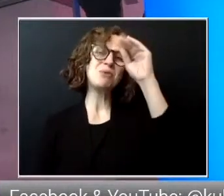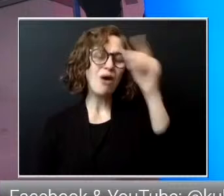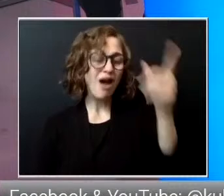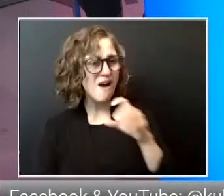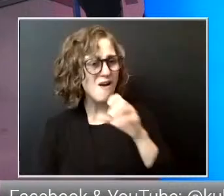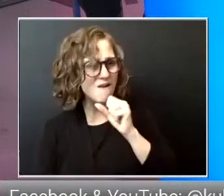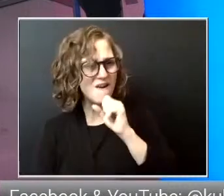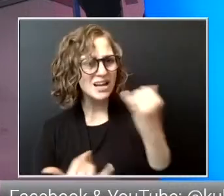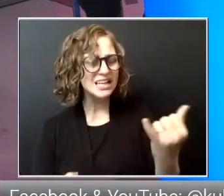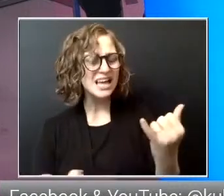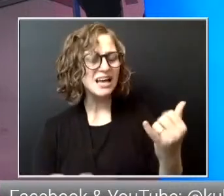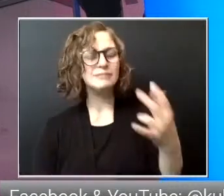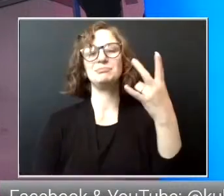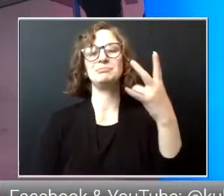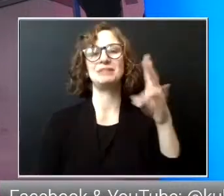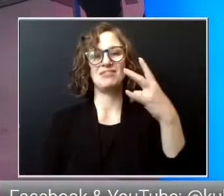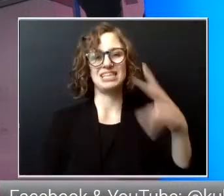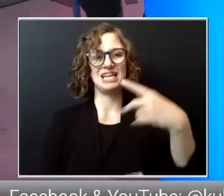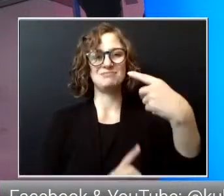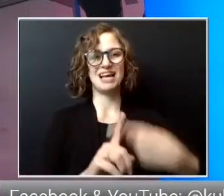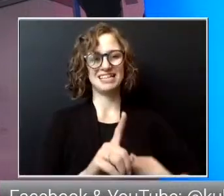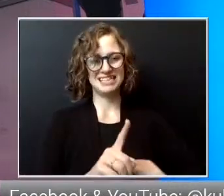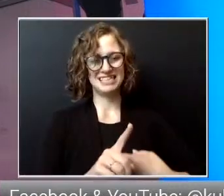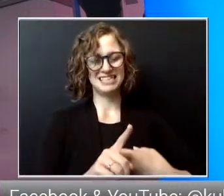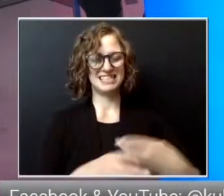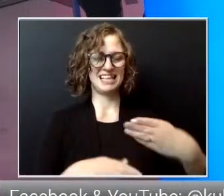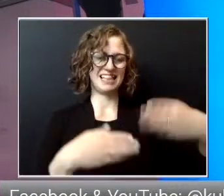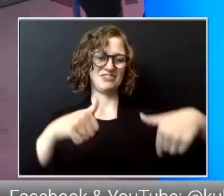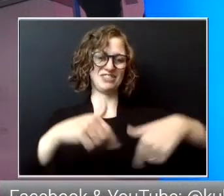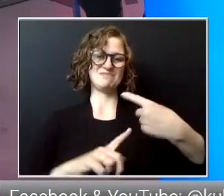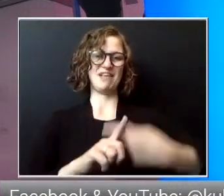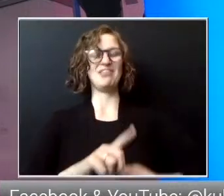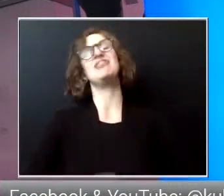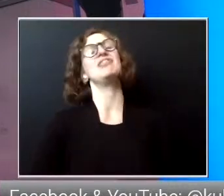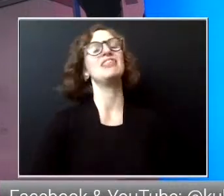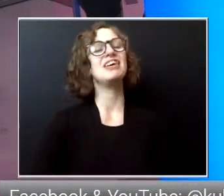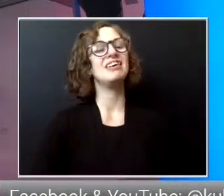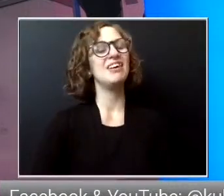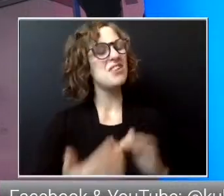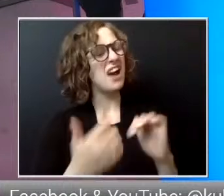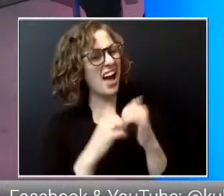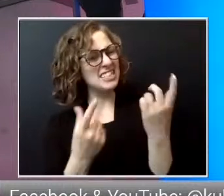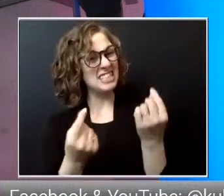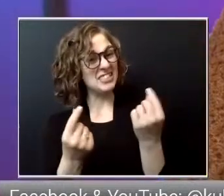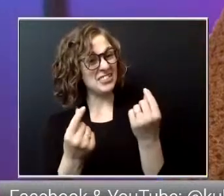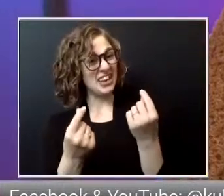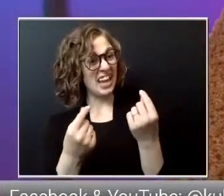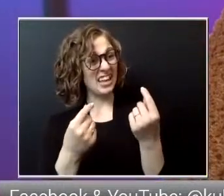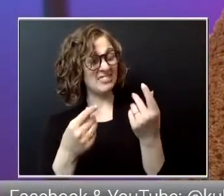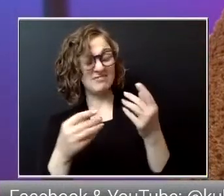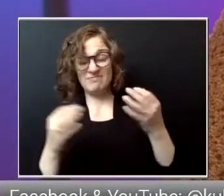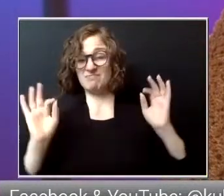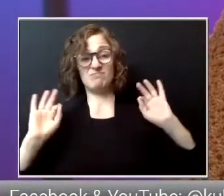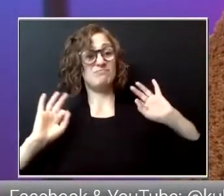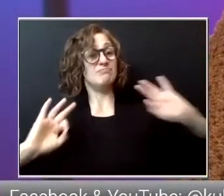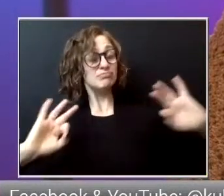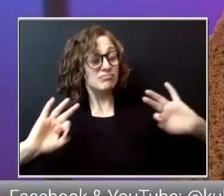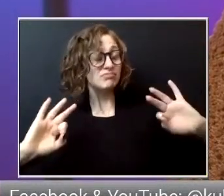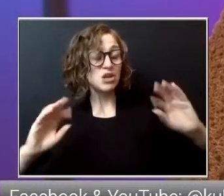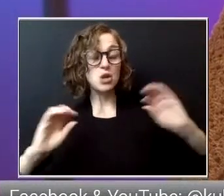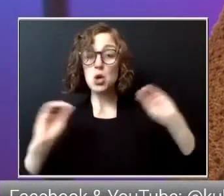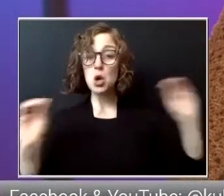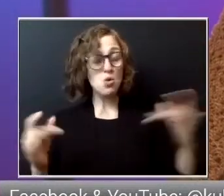months. 17 at the end of this month, yeah. And how is he doing? Is he completely out of the woods? He's doing great. We had